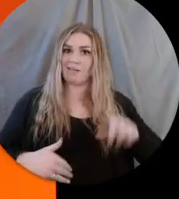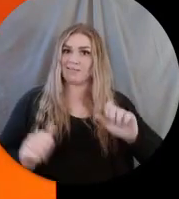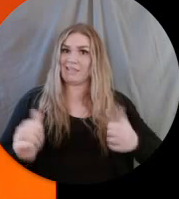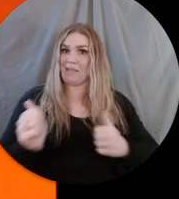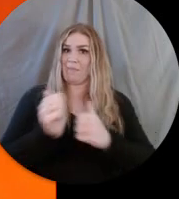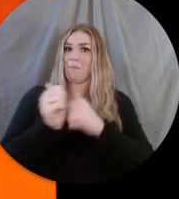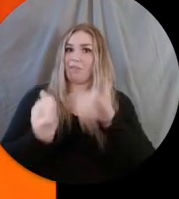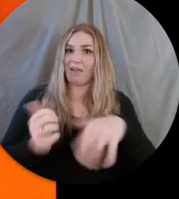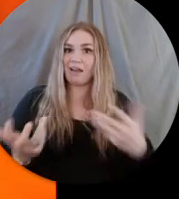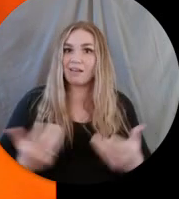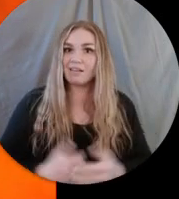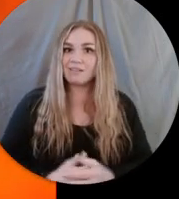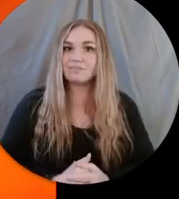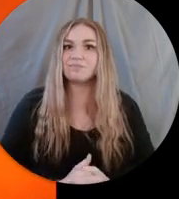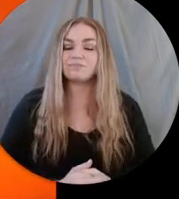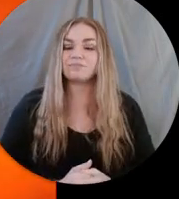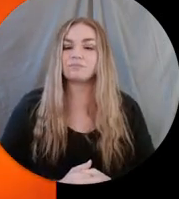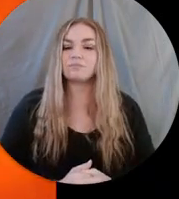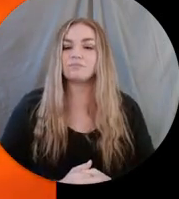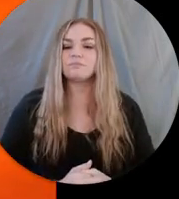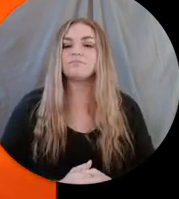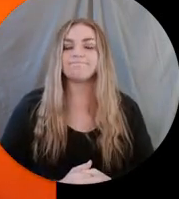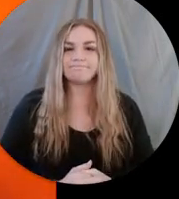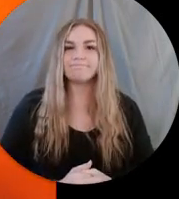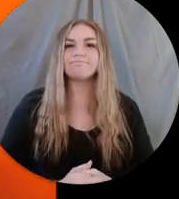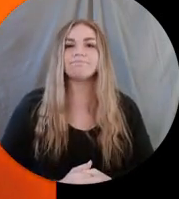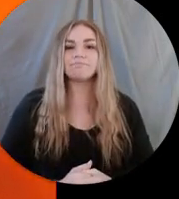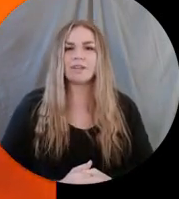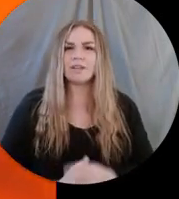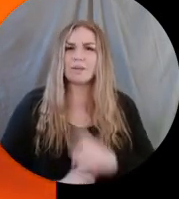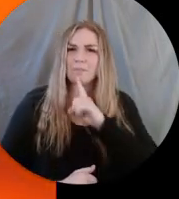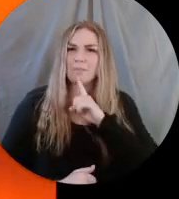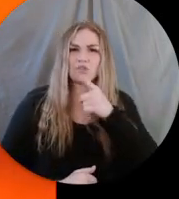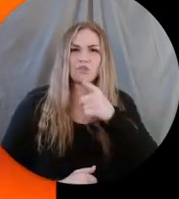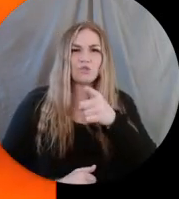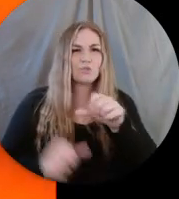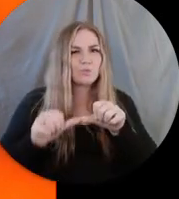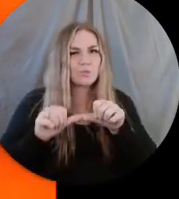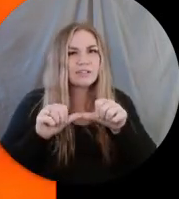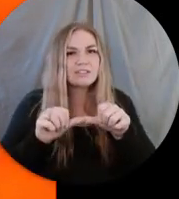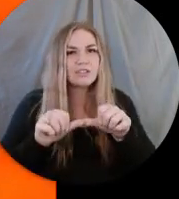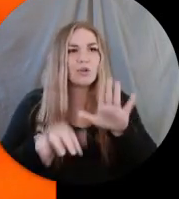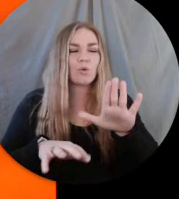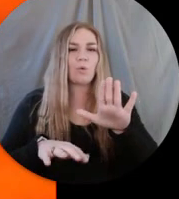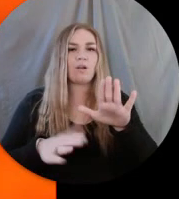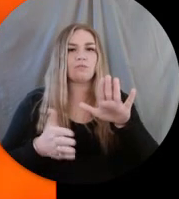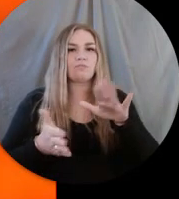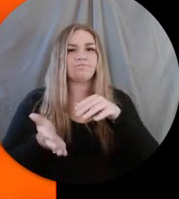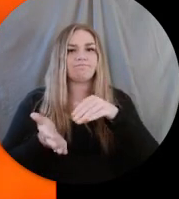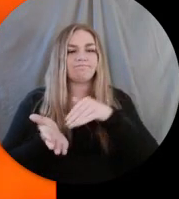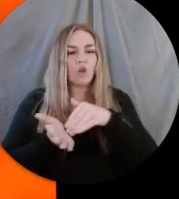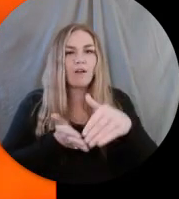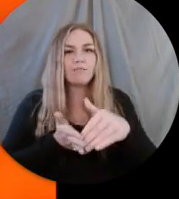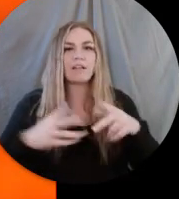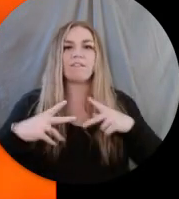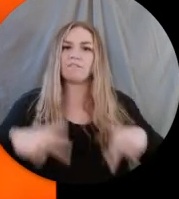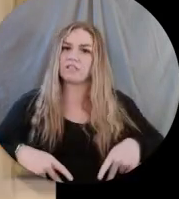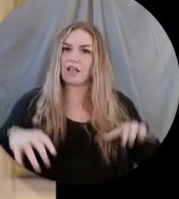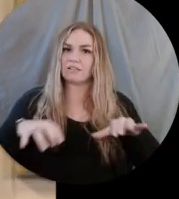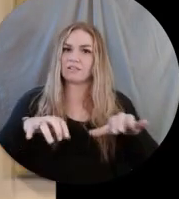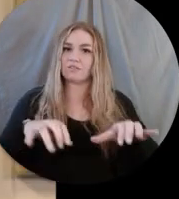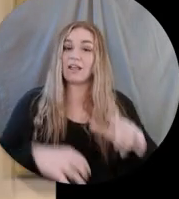and have created. So yes, do the long haul. Do that regular physical activity. And later